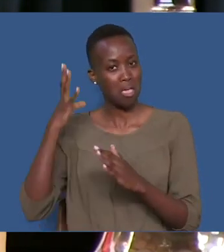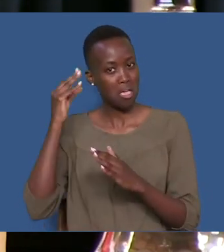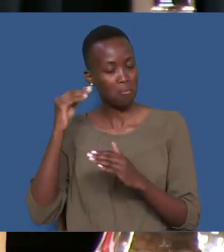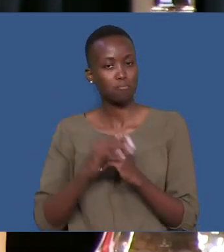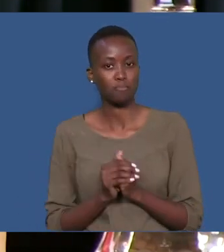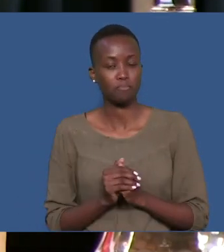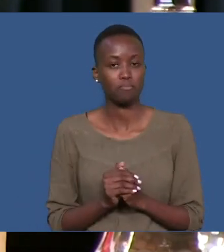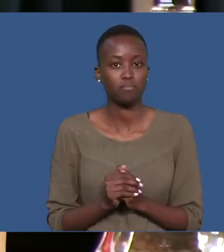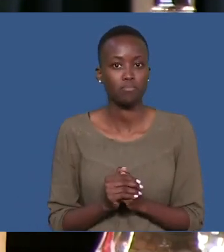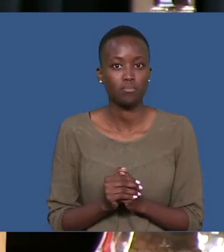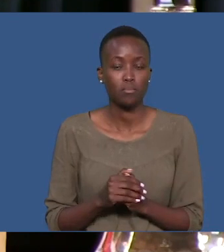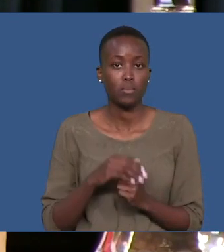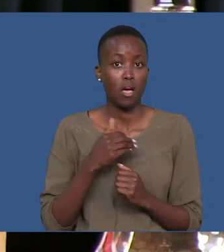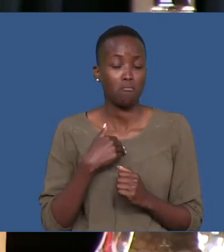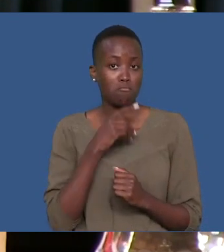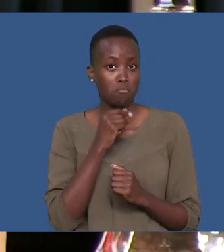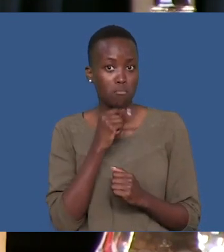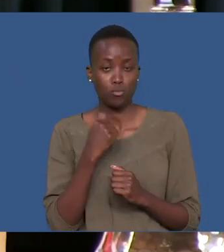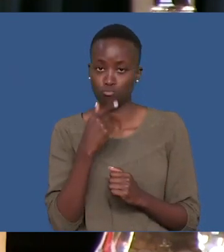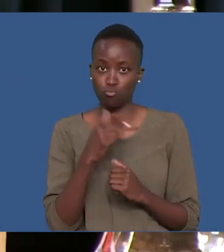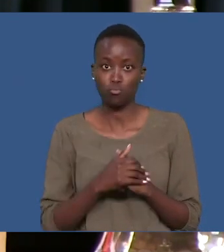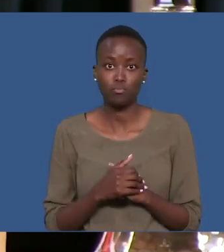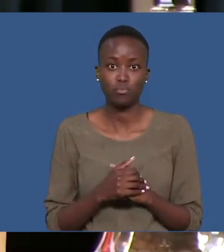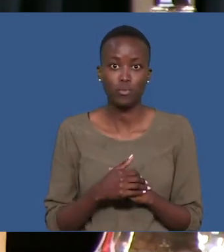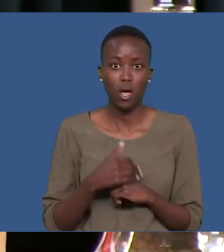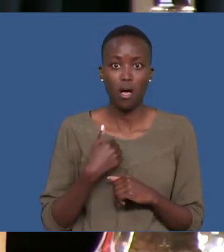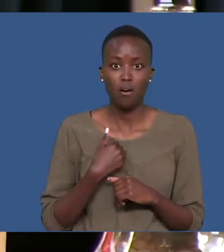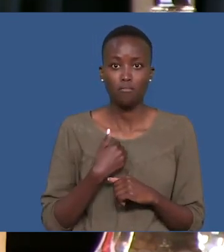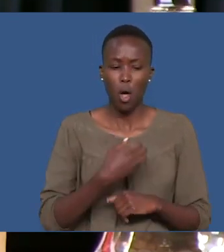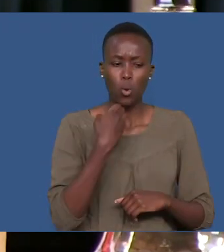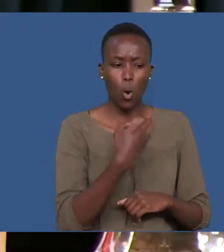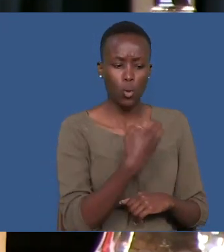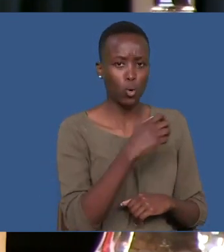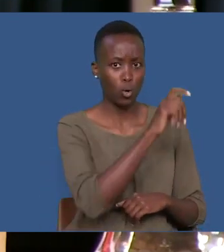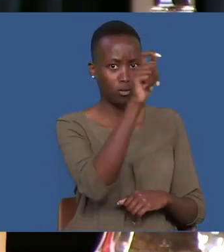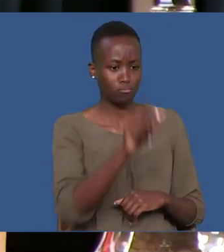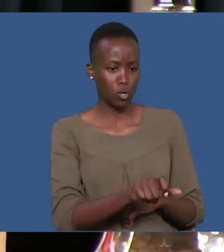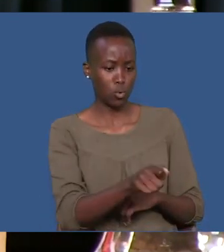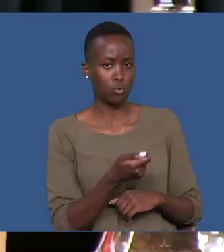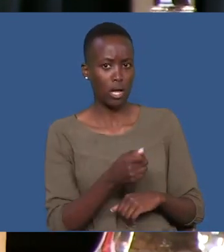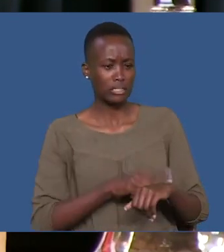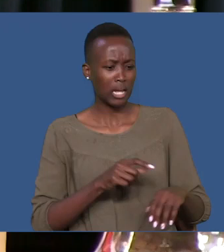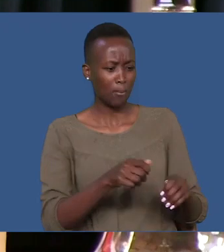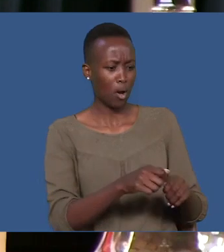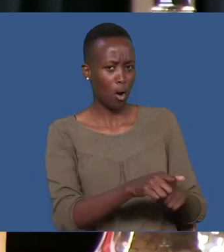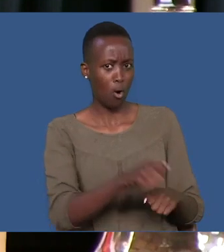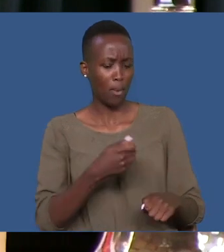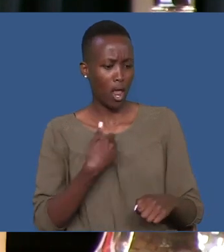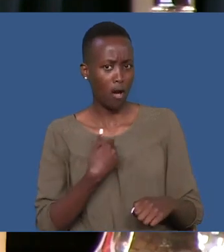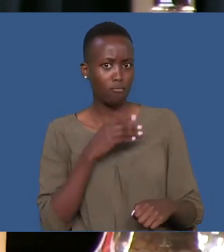recently of a man who got a knock on his door one day. And when he went to open, it was a